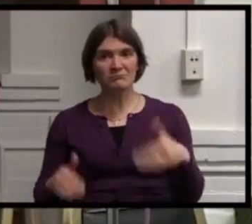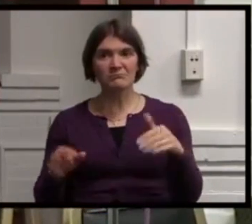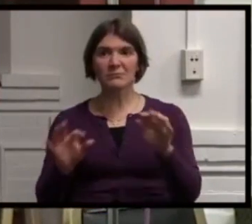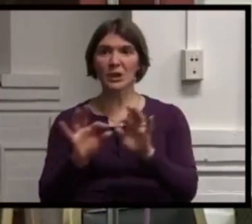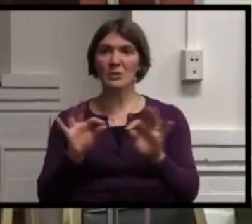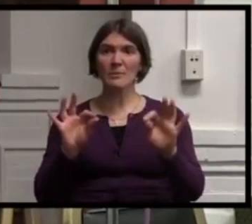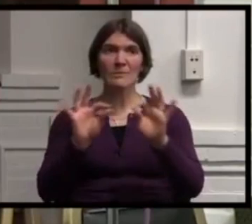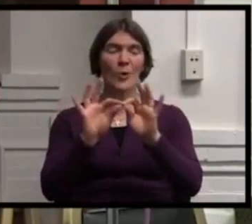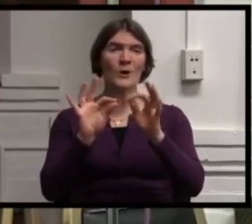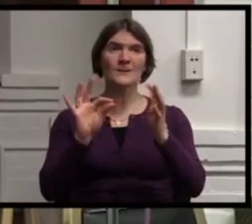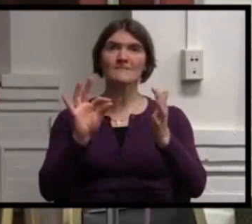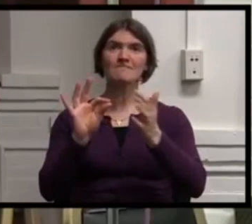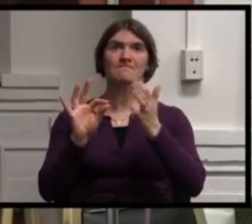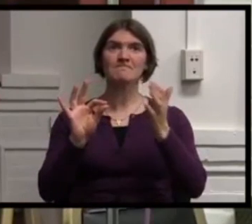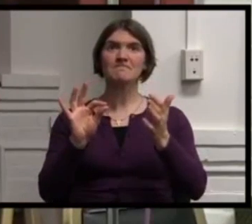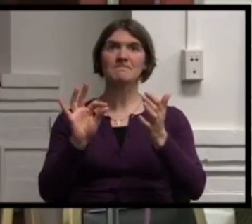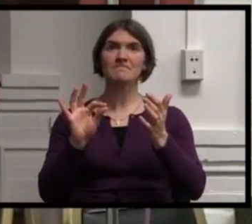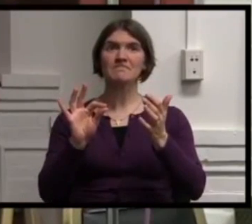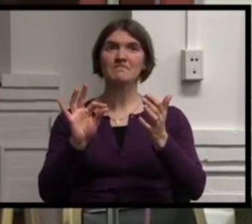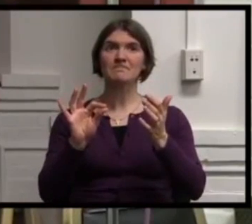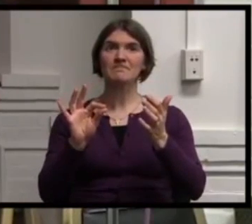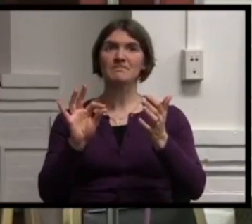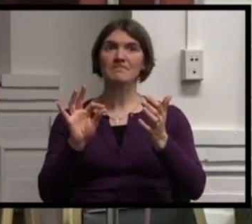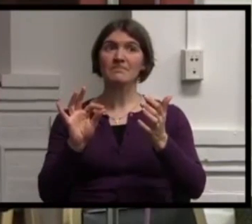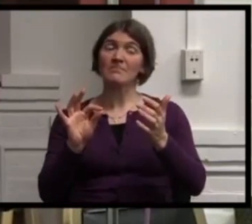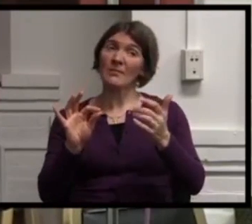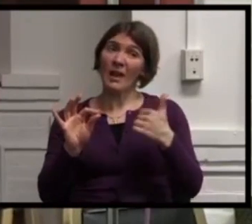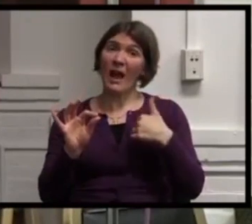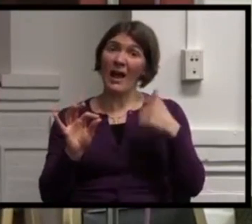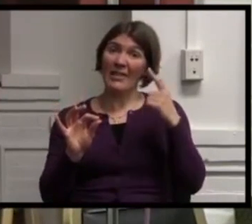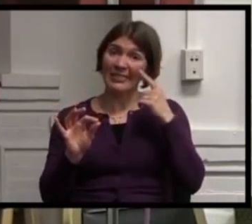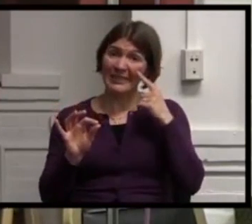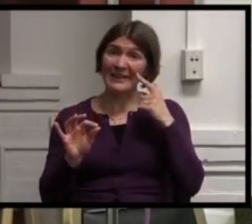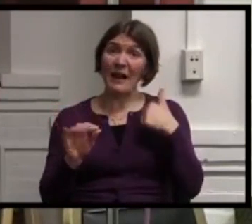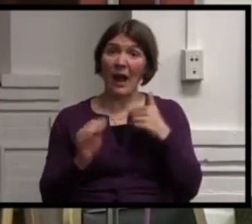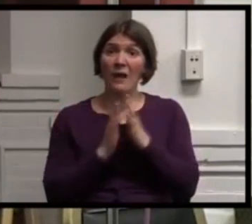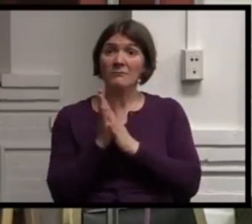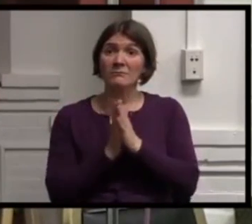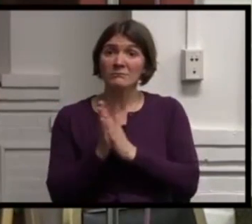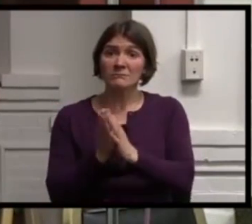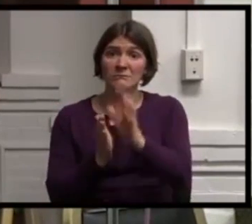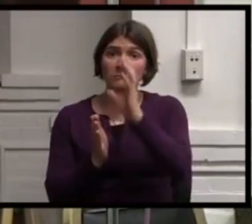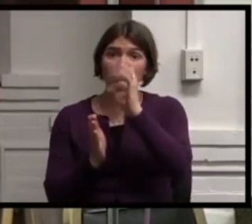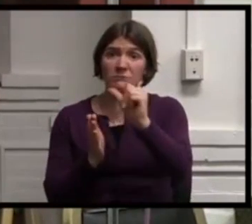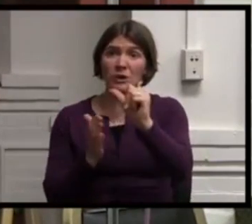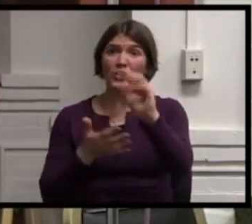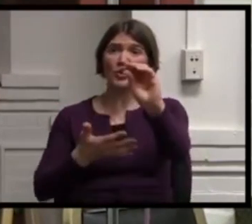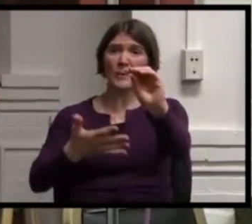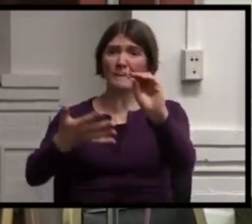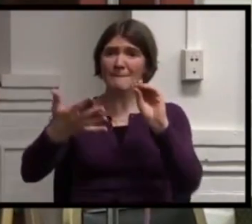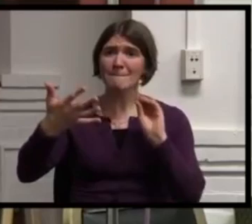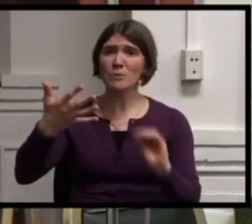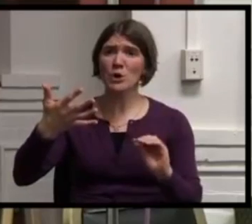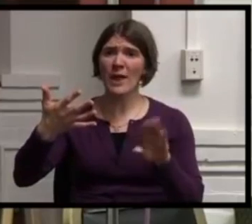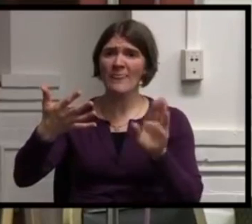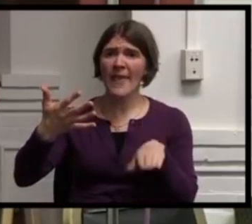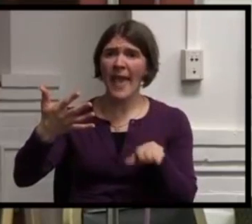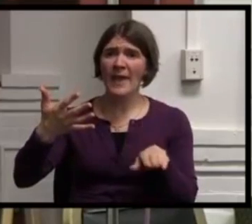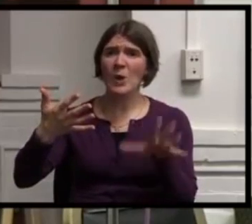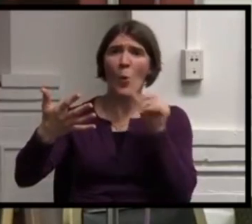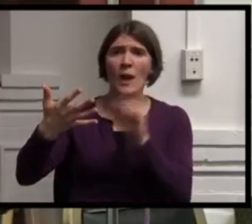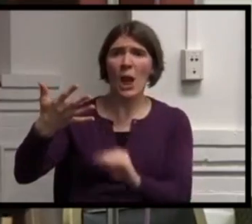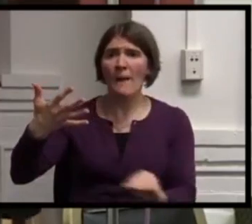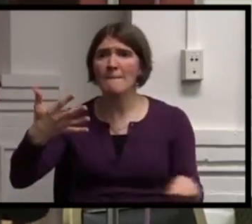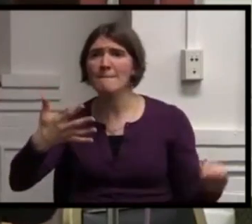or the genuine interest in this topic. Look where it is. It's 9:45.